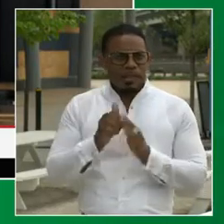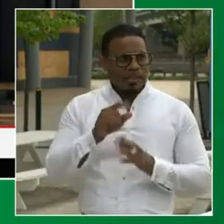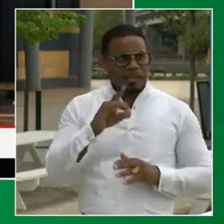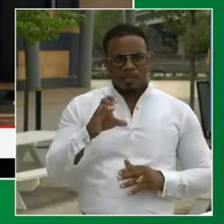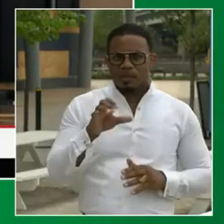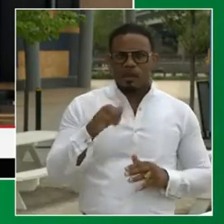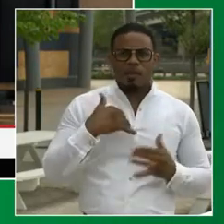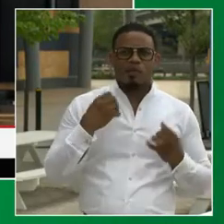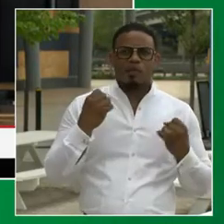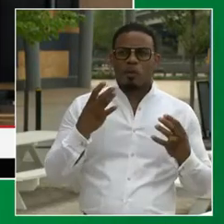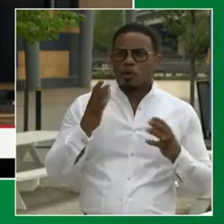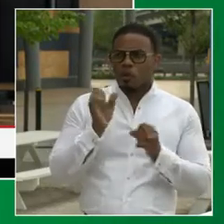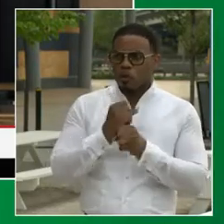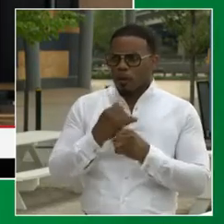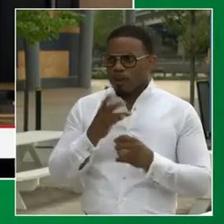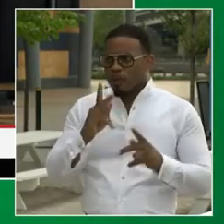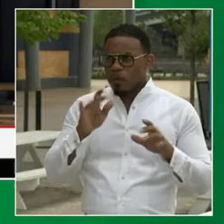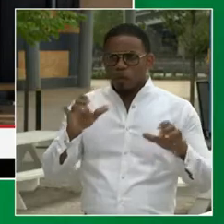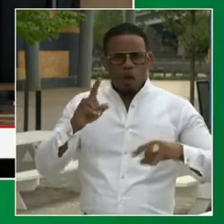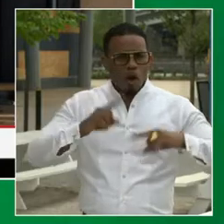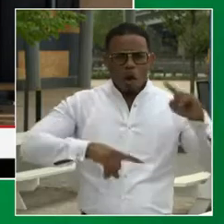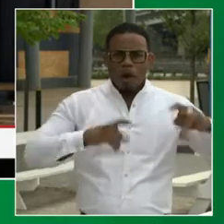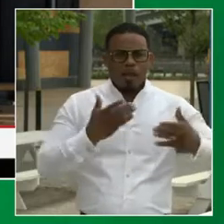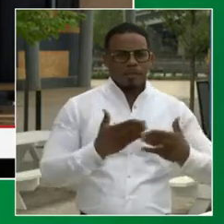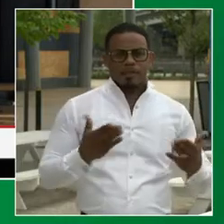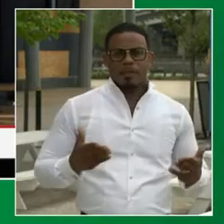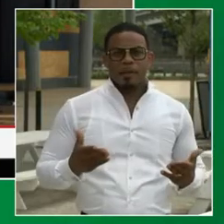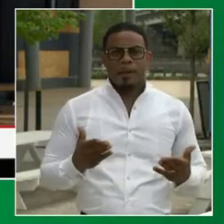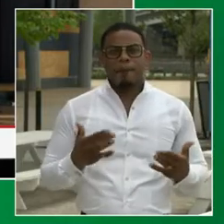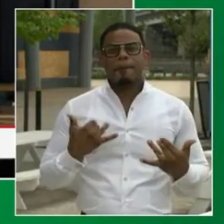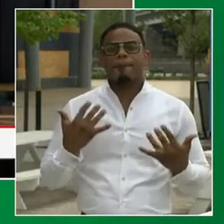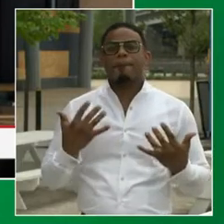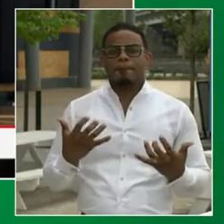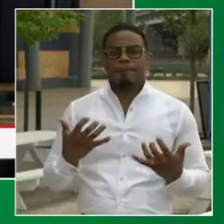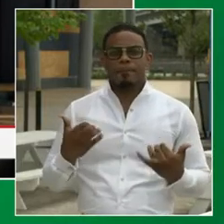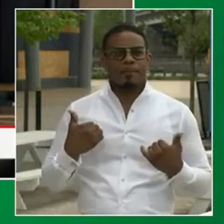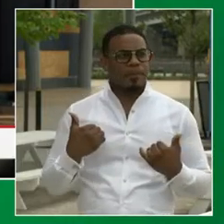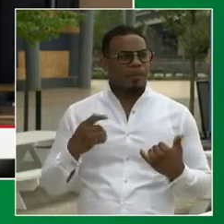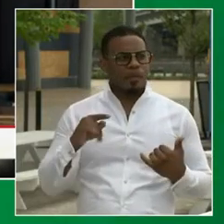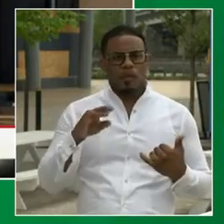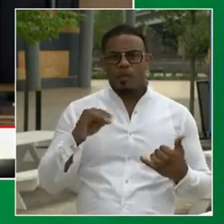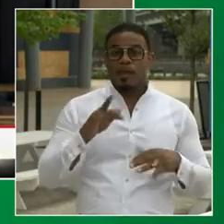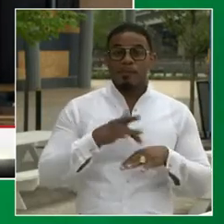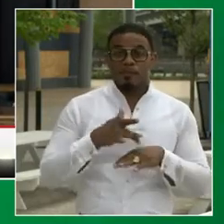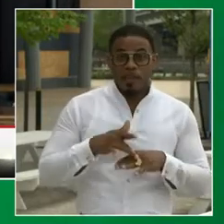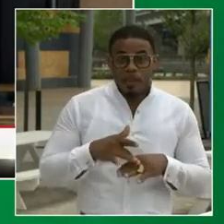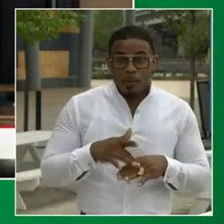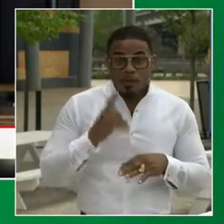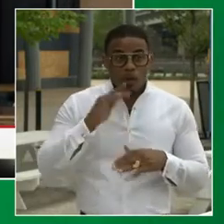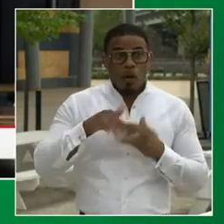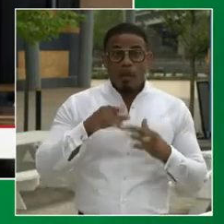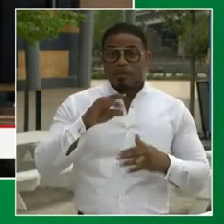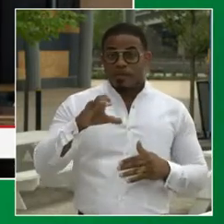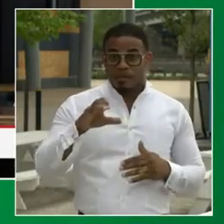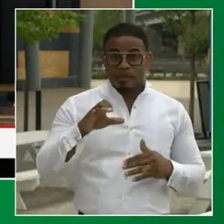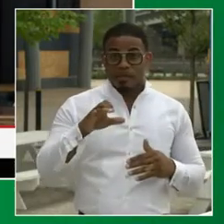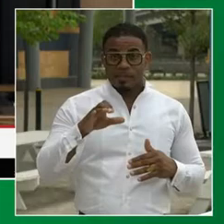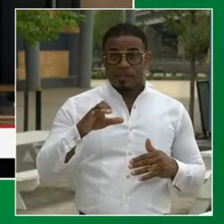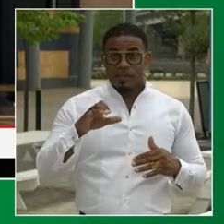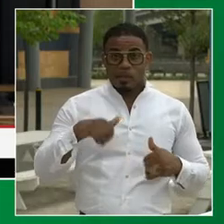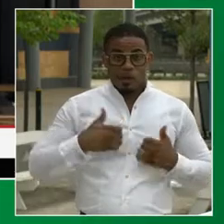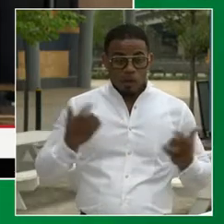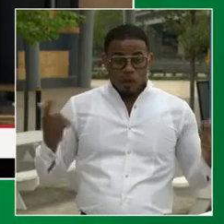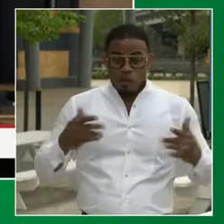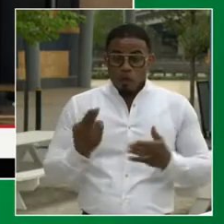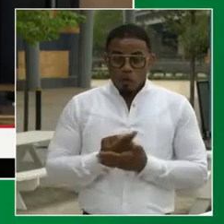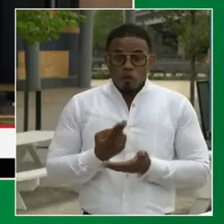D.C. We have so many creators here, people doing all type of things. And I want to have this studio available to all D.C. residents to come and